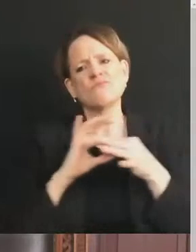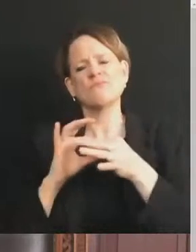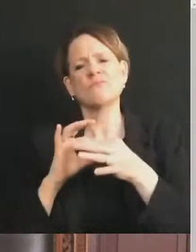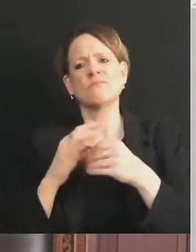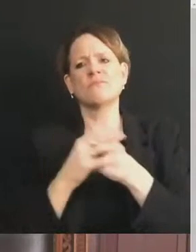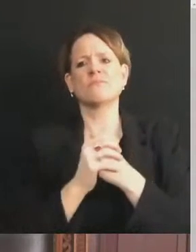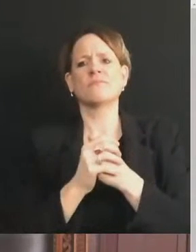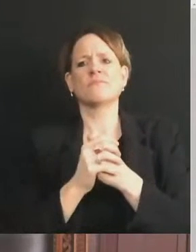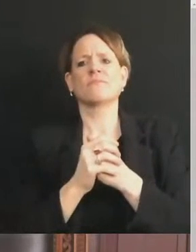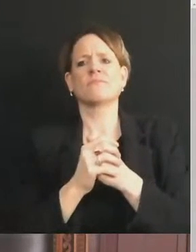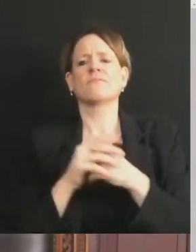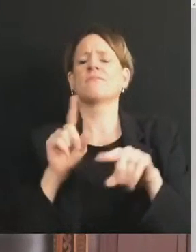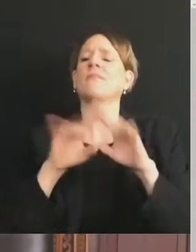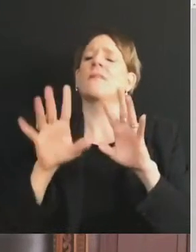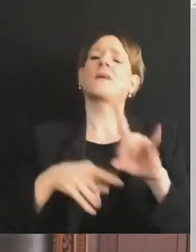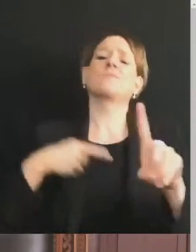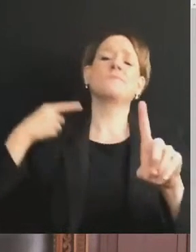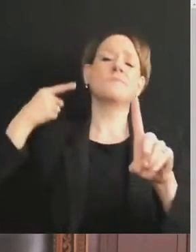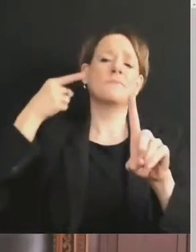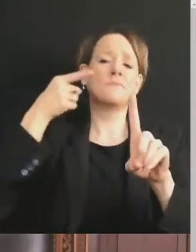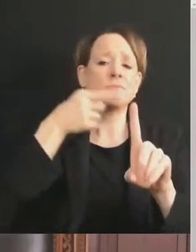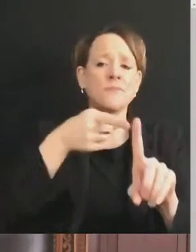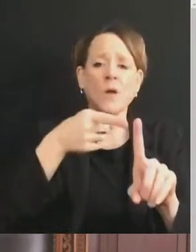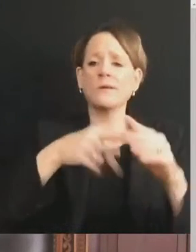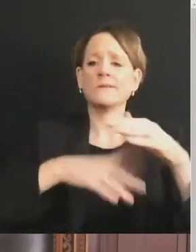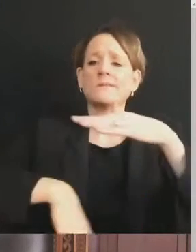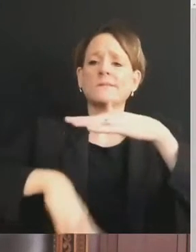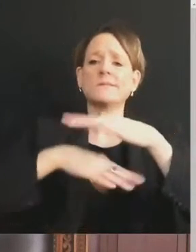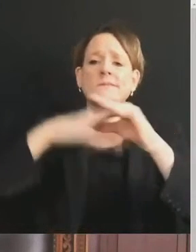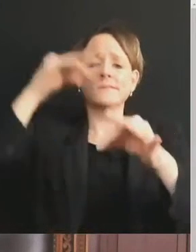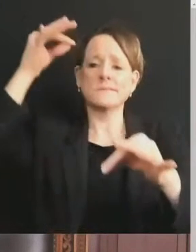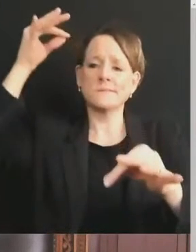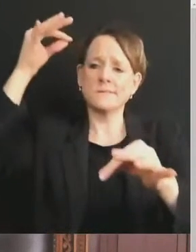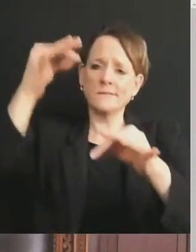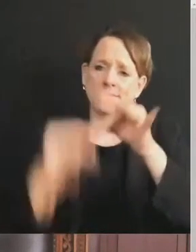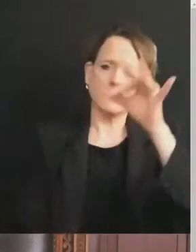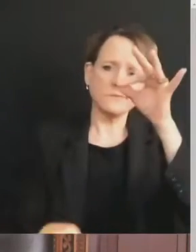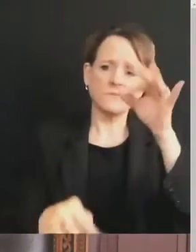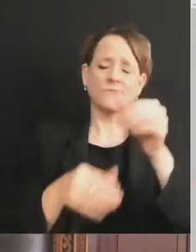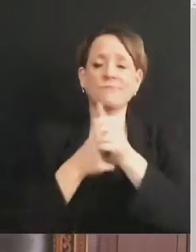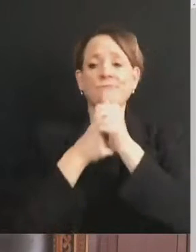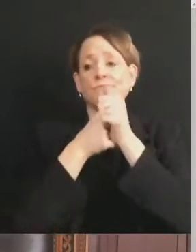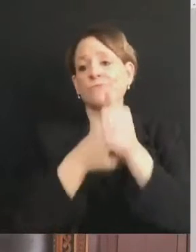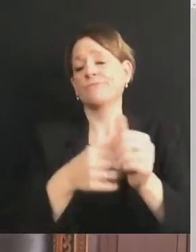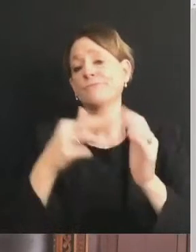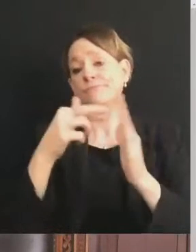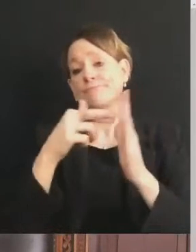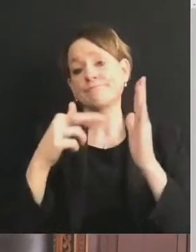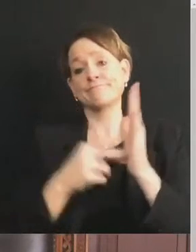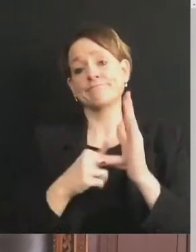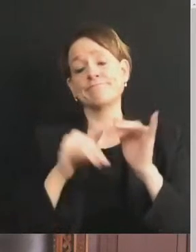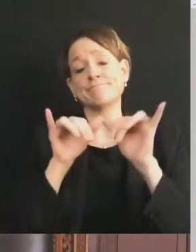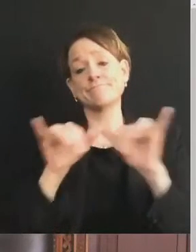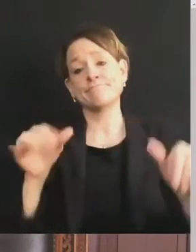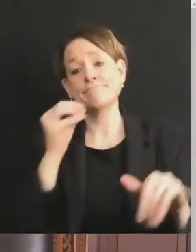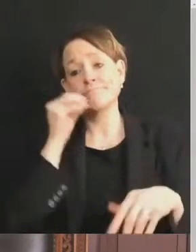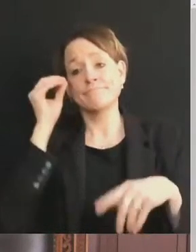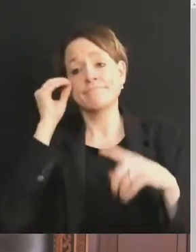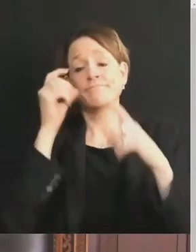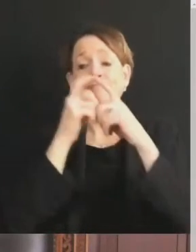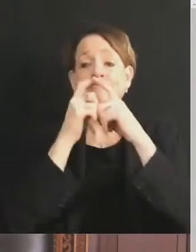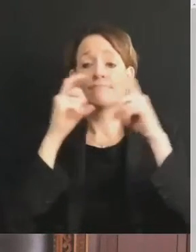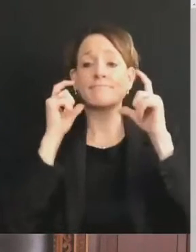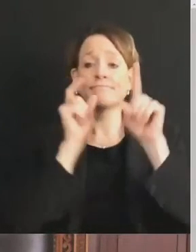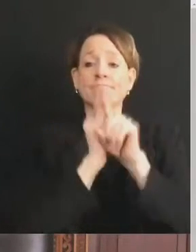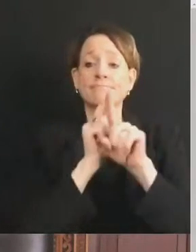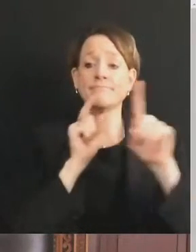but whatever we can do to convince people to do the right thing, whether it's in situations like this with